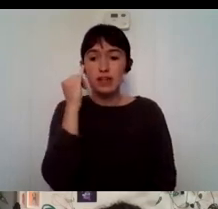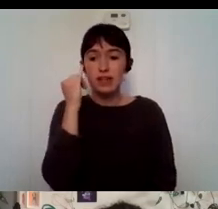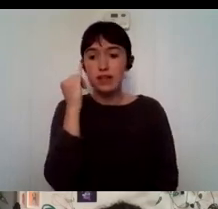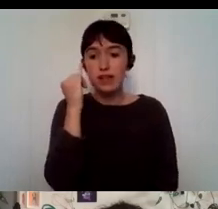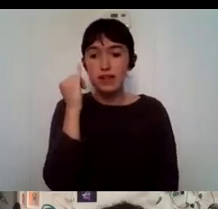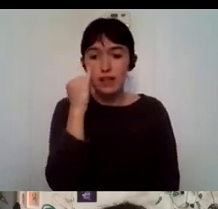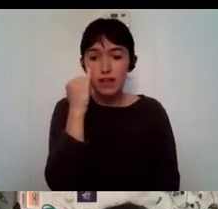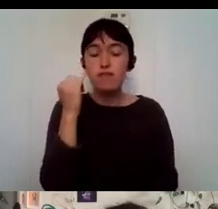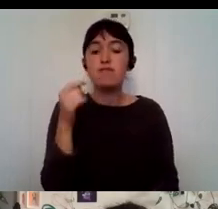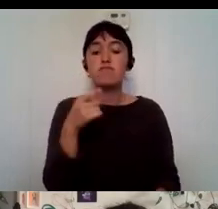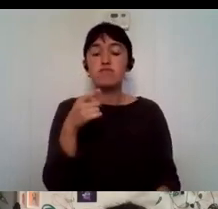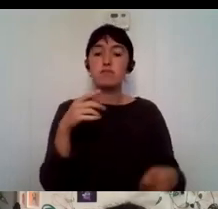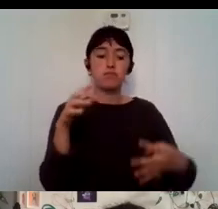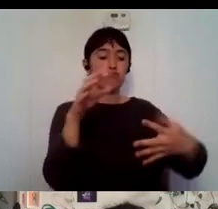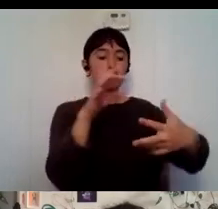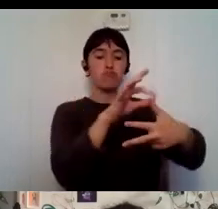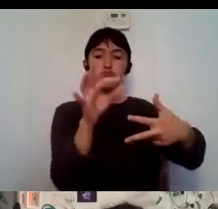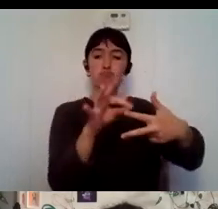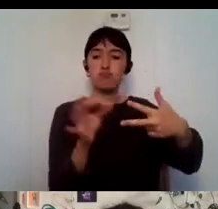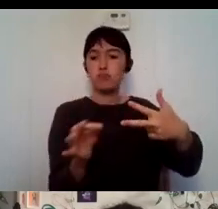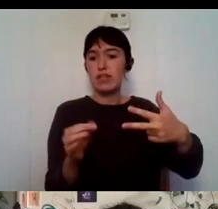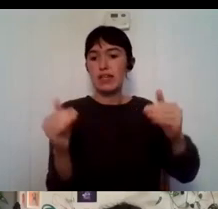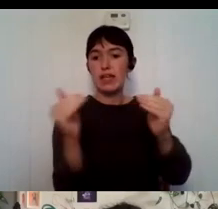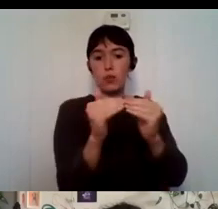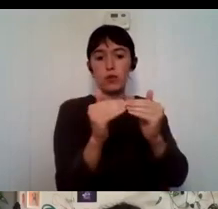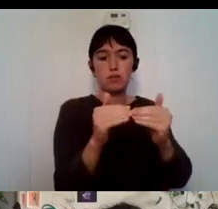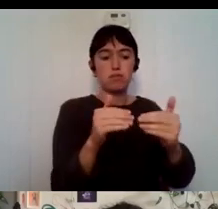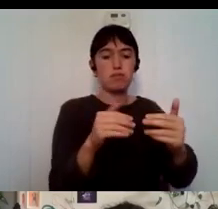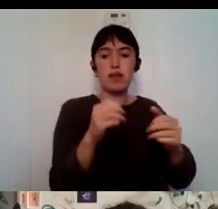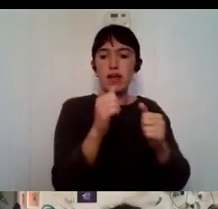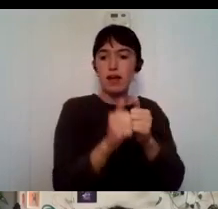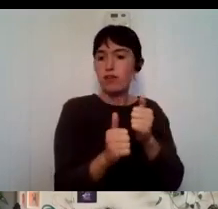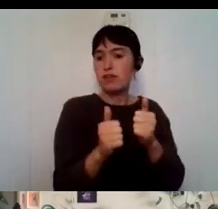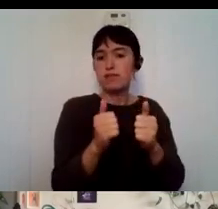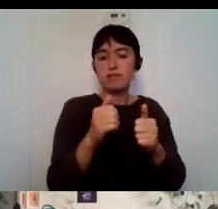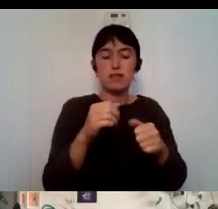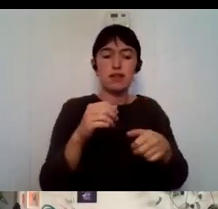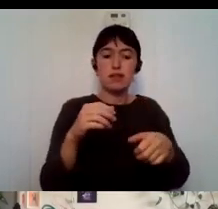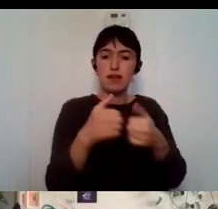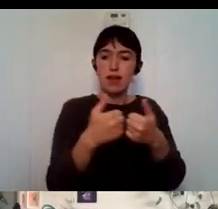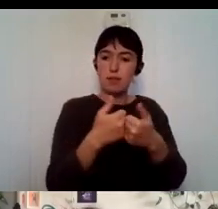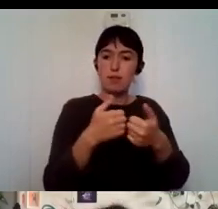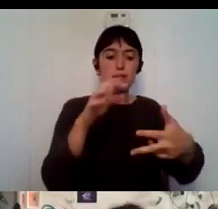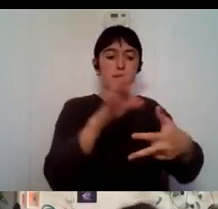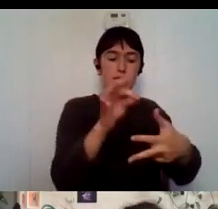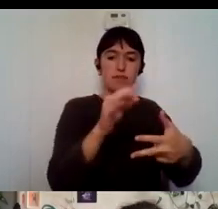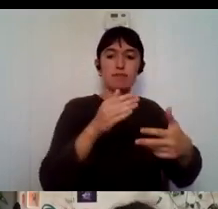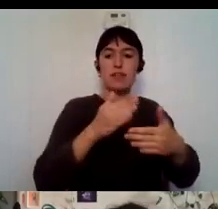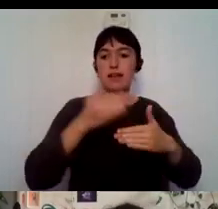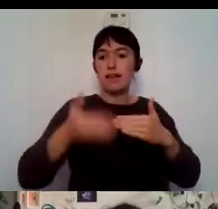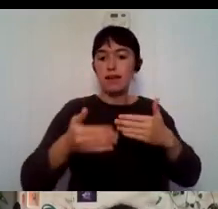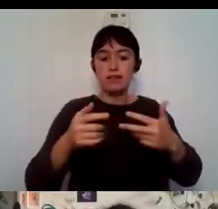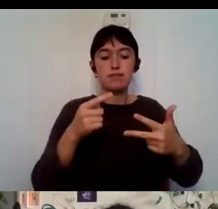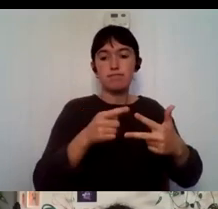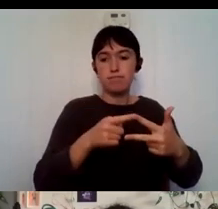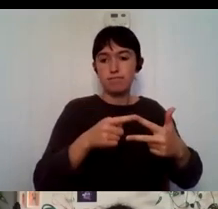equally, that would be, you would play it 1/3 of the time. So when you experience a loss,